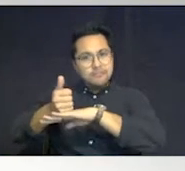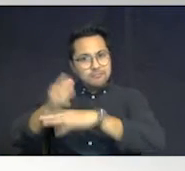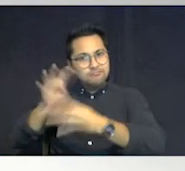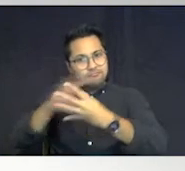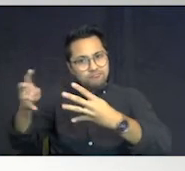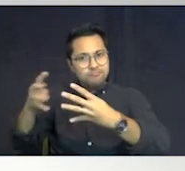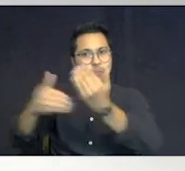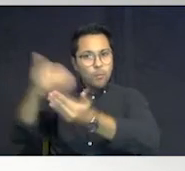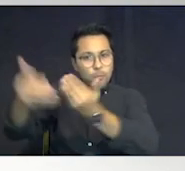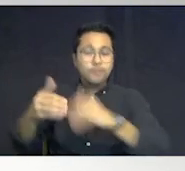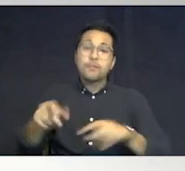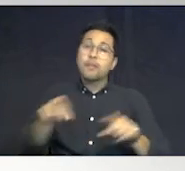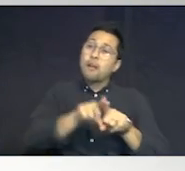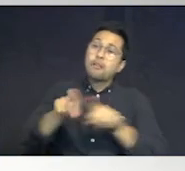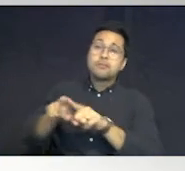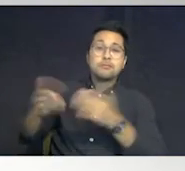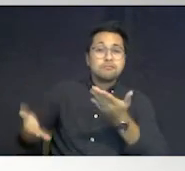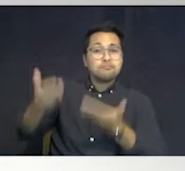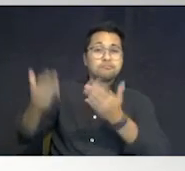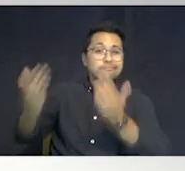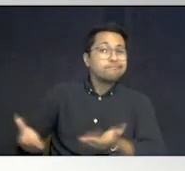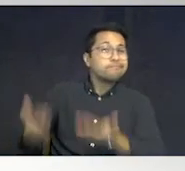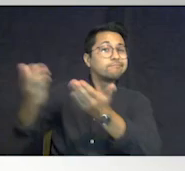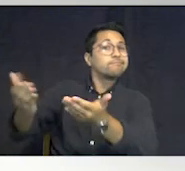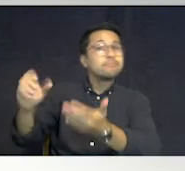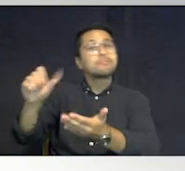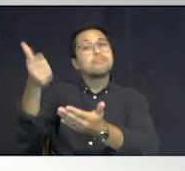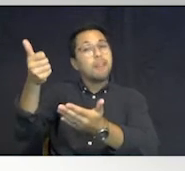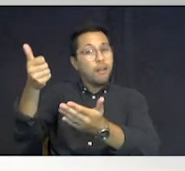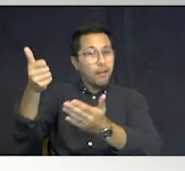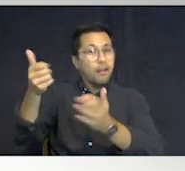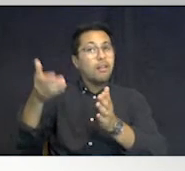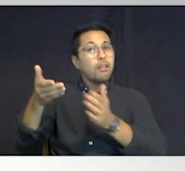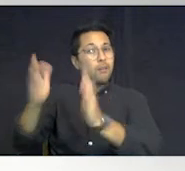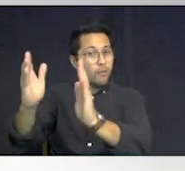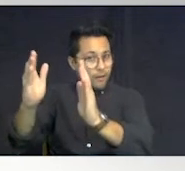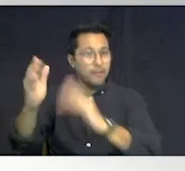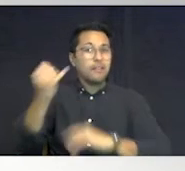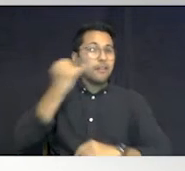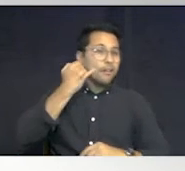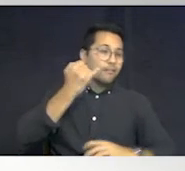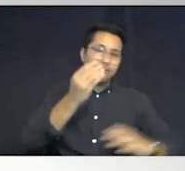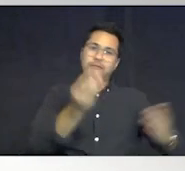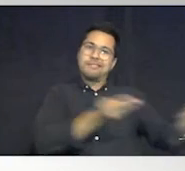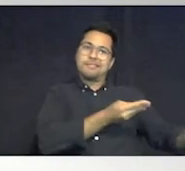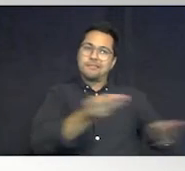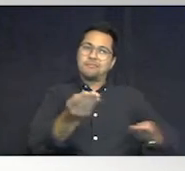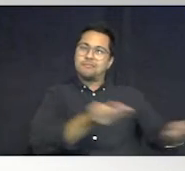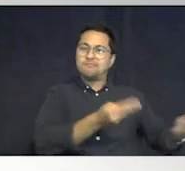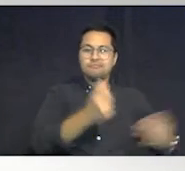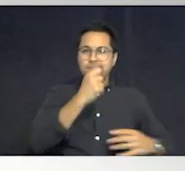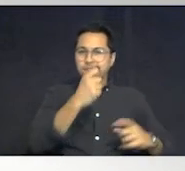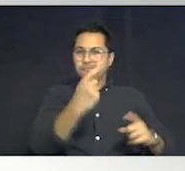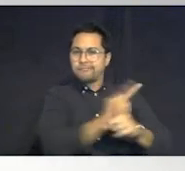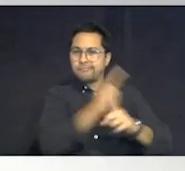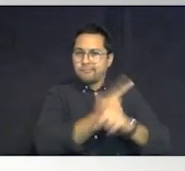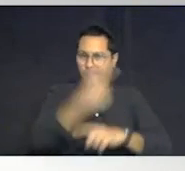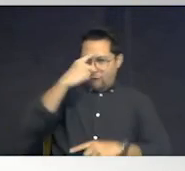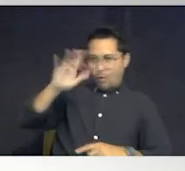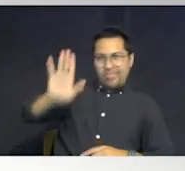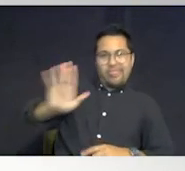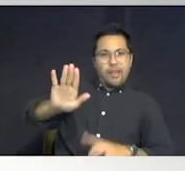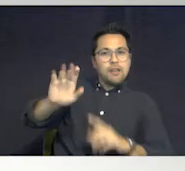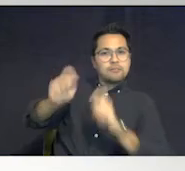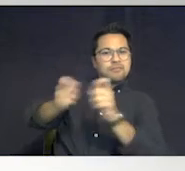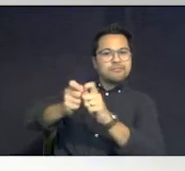other alternatives of dispute resolution if facilitation is not the most appropriate manner in which to resolve their particular dispute. And again,